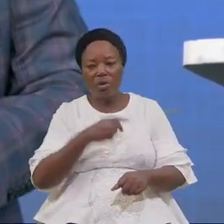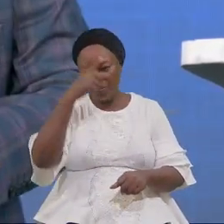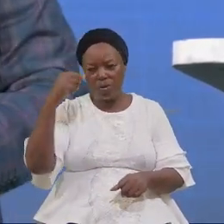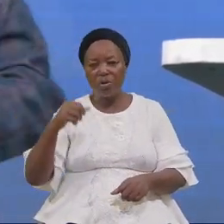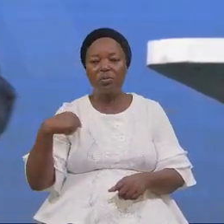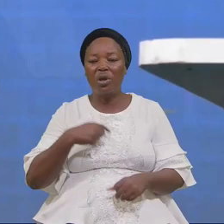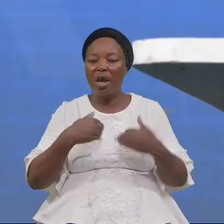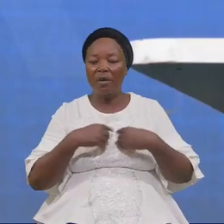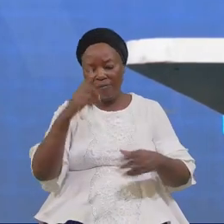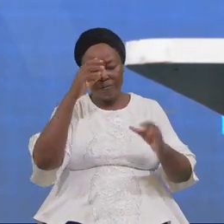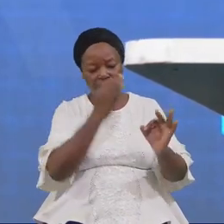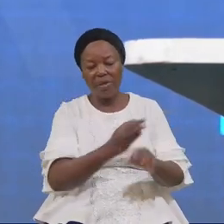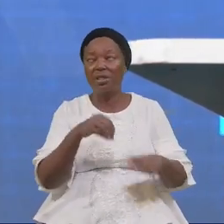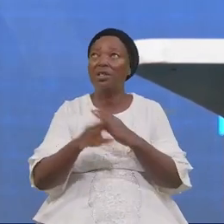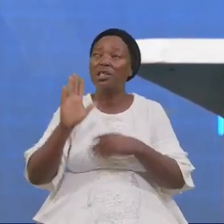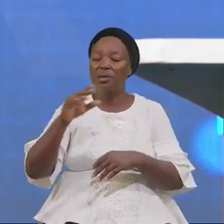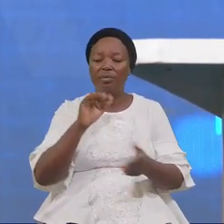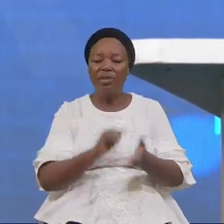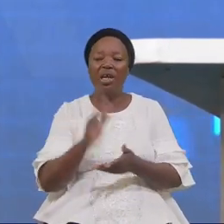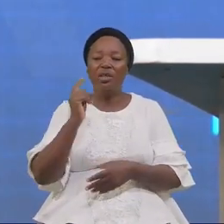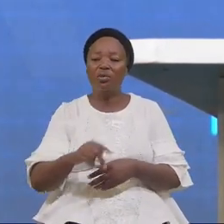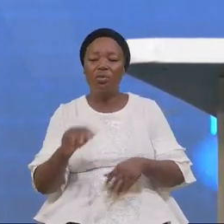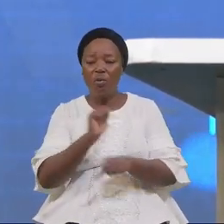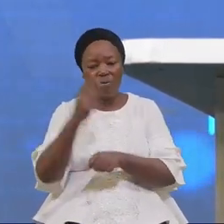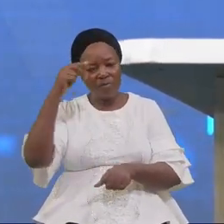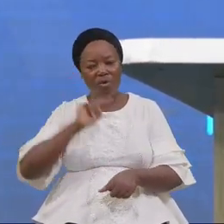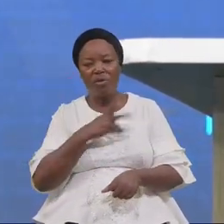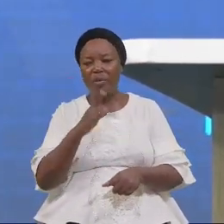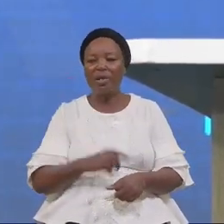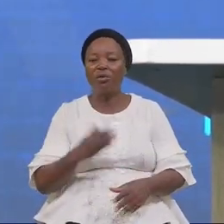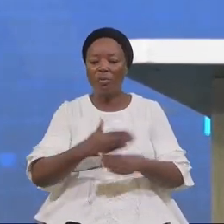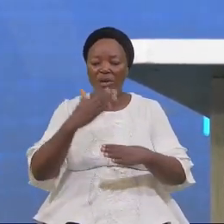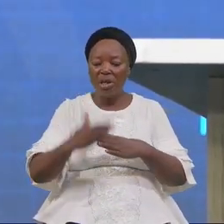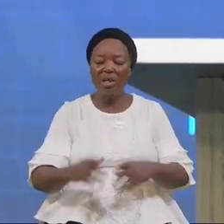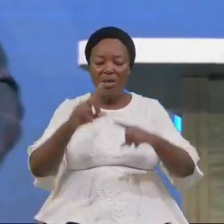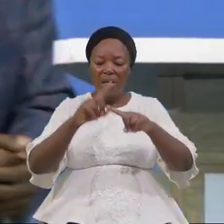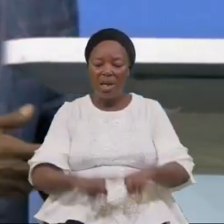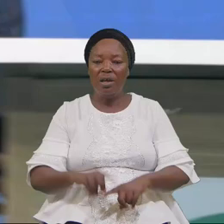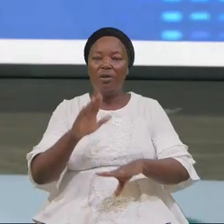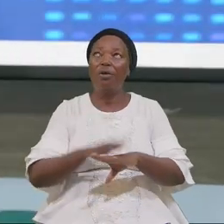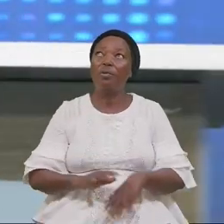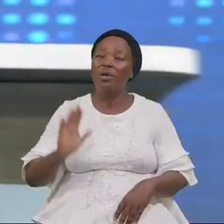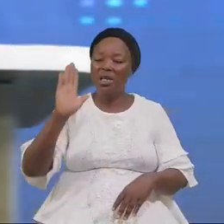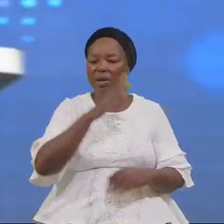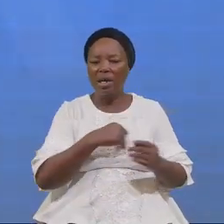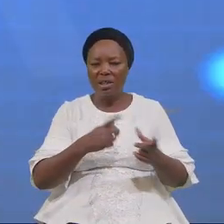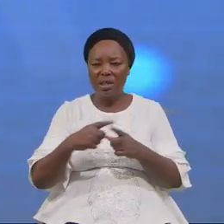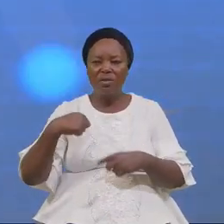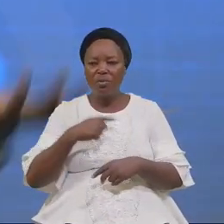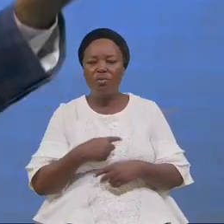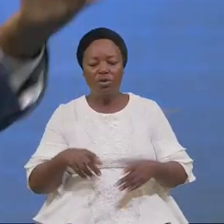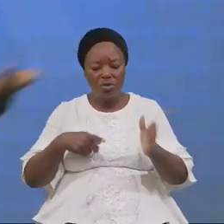It's activated by totally relying upon him. And we express